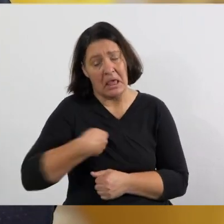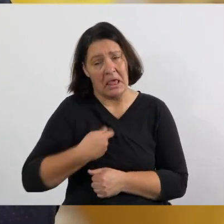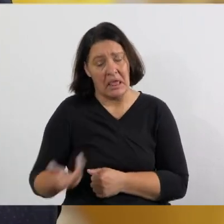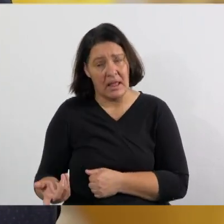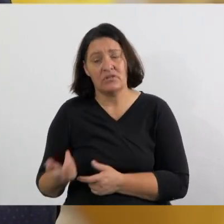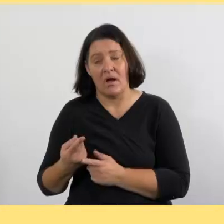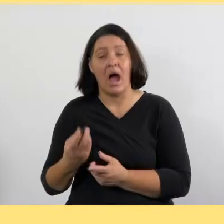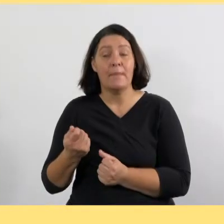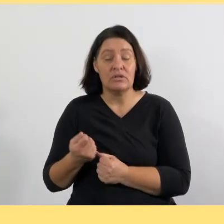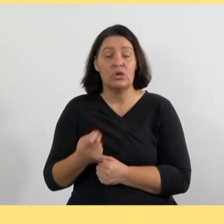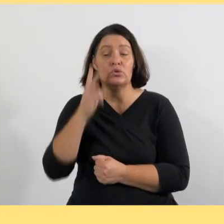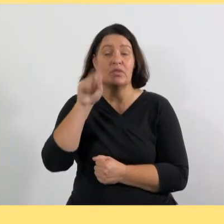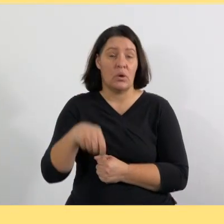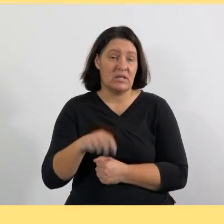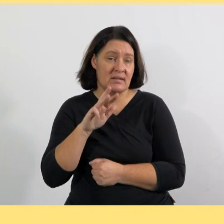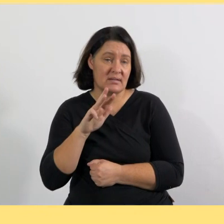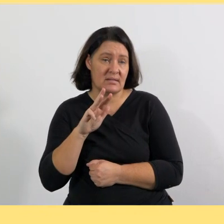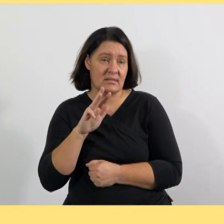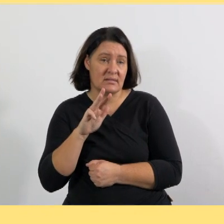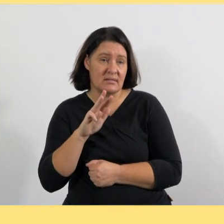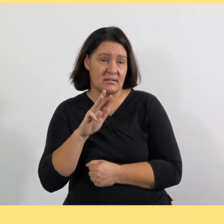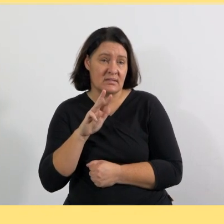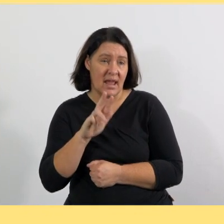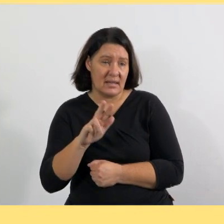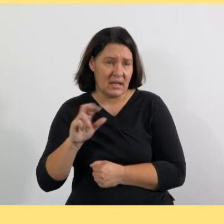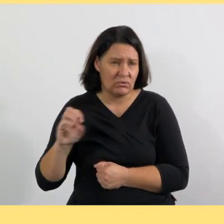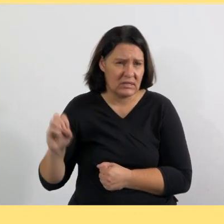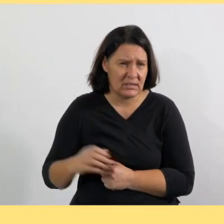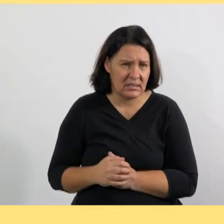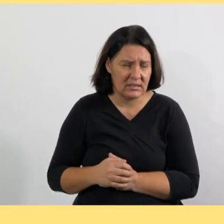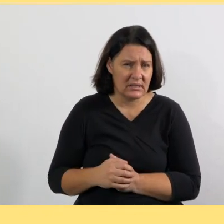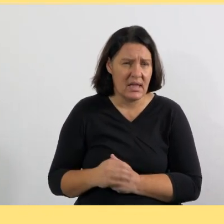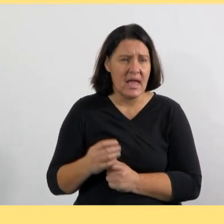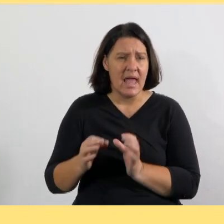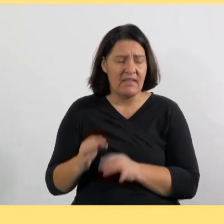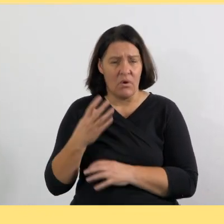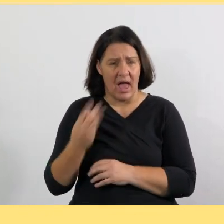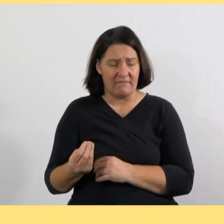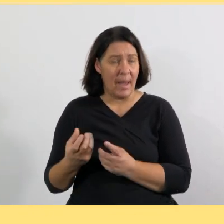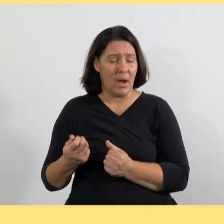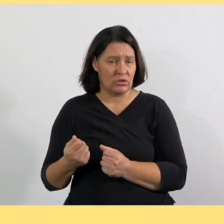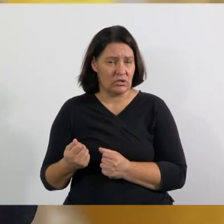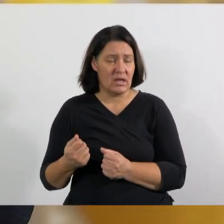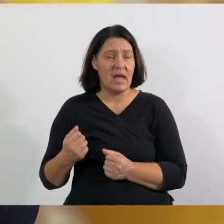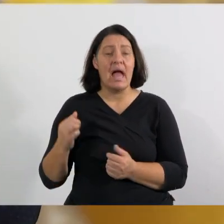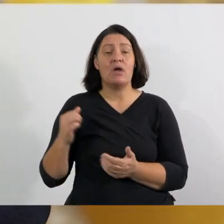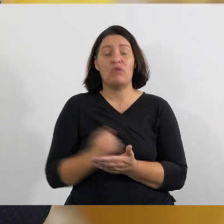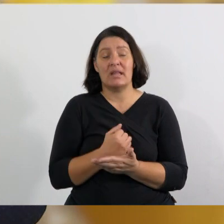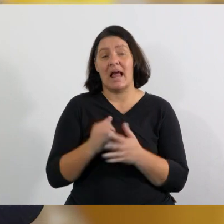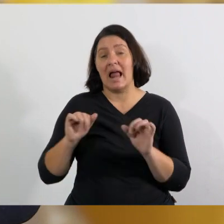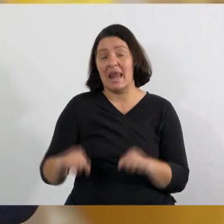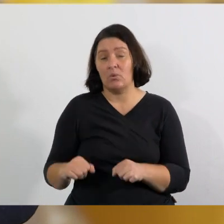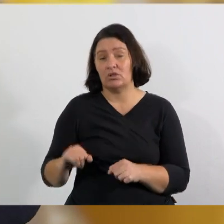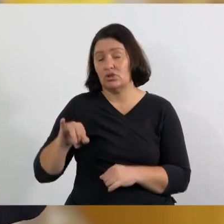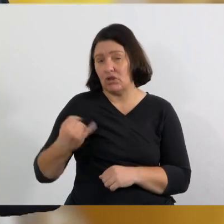And the amount that we have is 2,800. I'm going to ask you the question again. When you are having an amount in the creditors